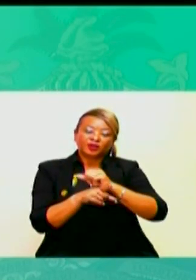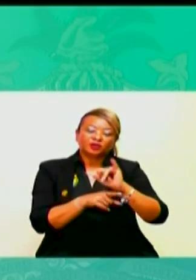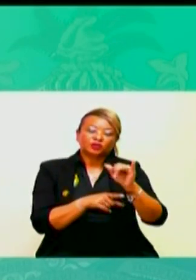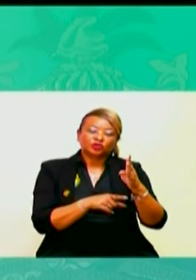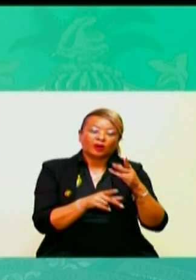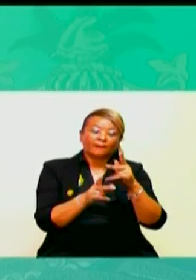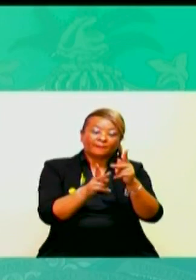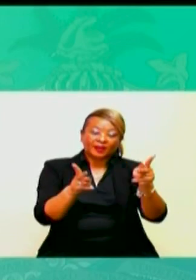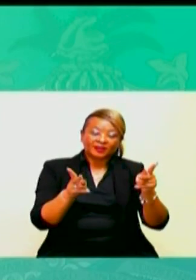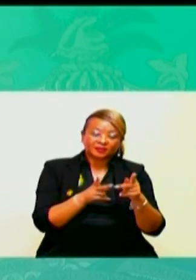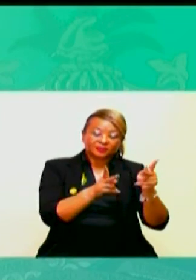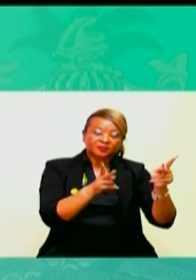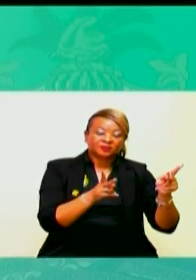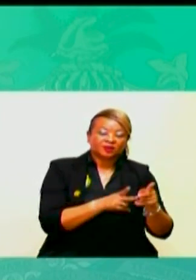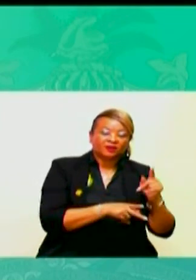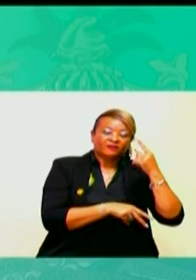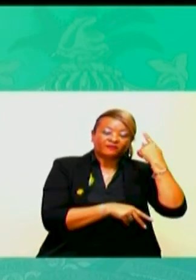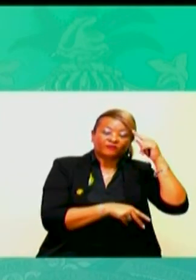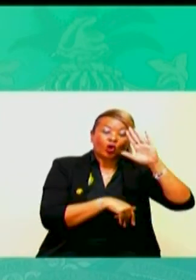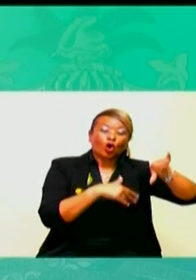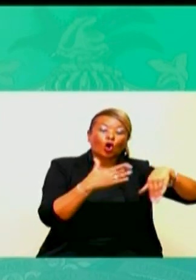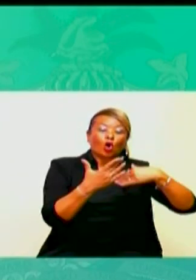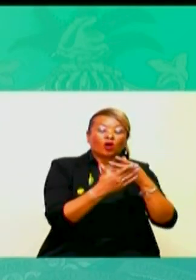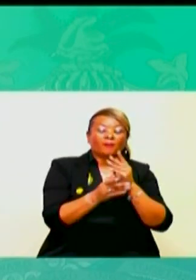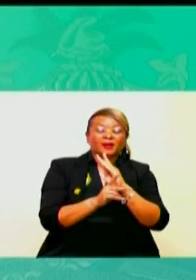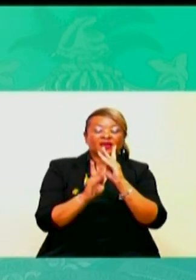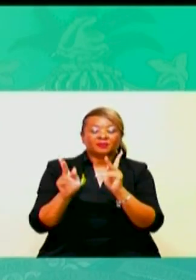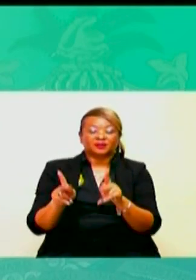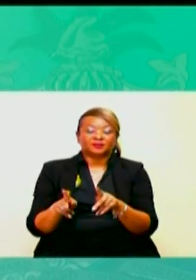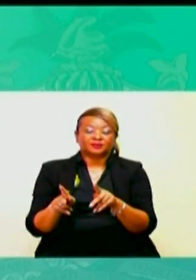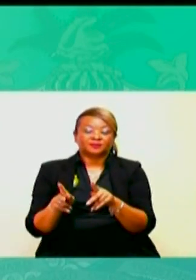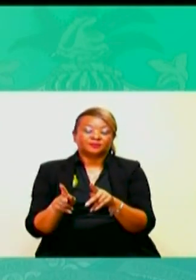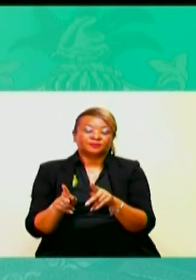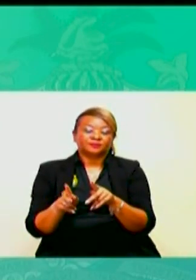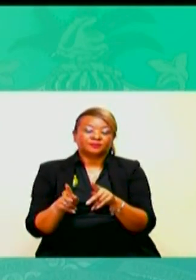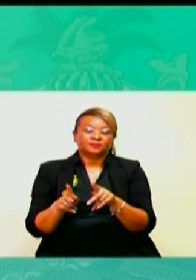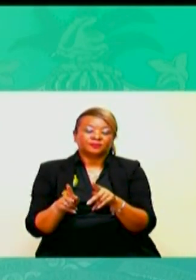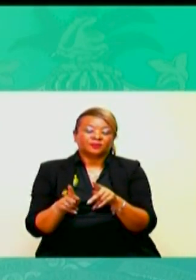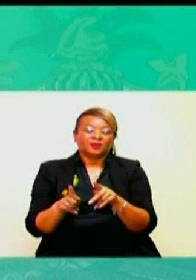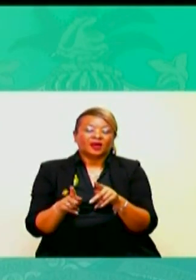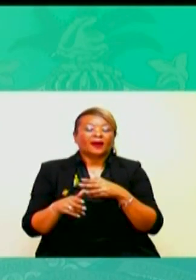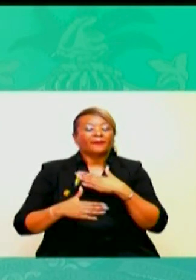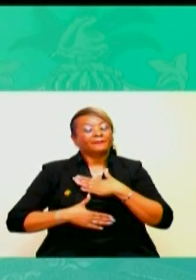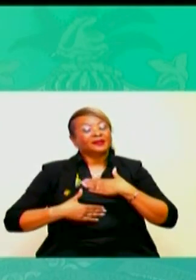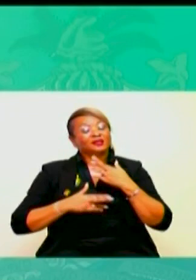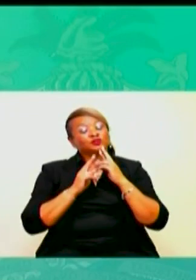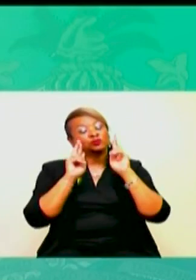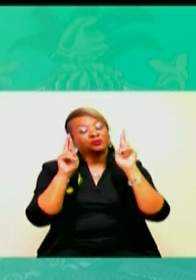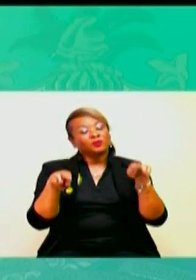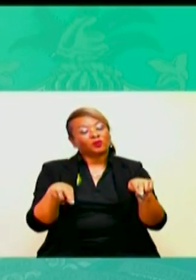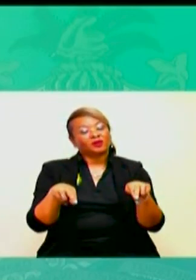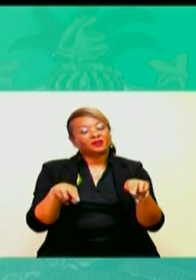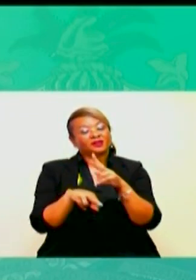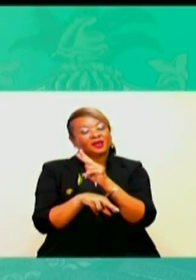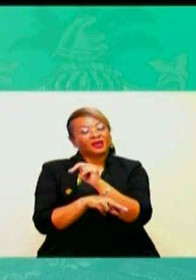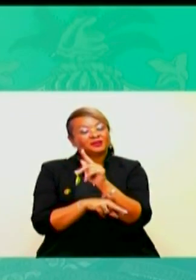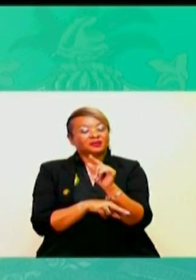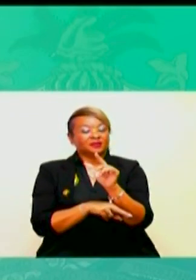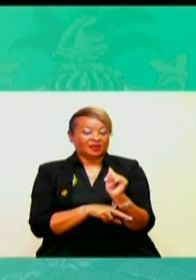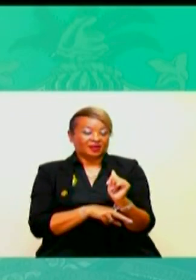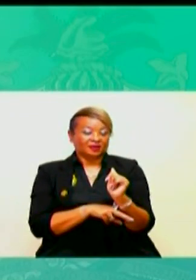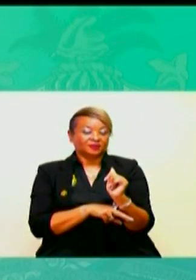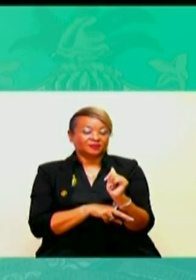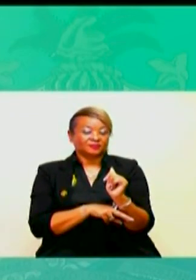placement program for all Bahamians. Yes. Madam Speaker, I am pleased to report that the National Training